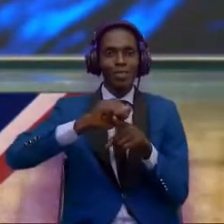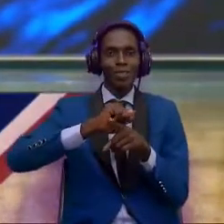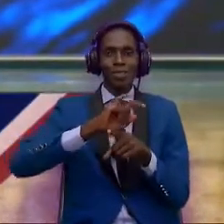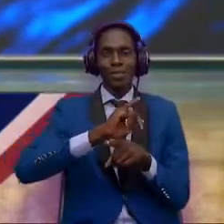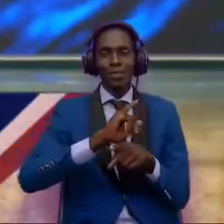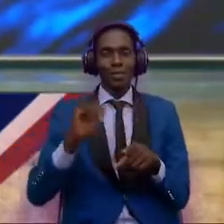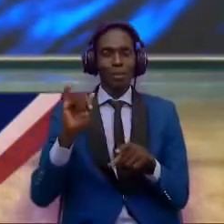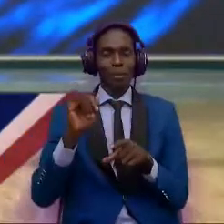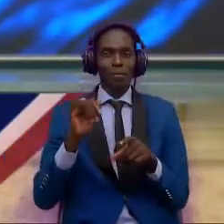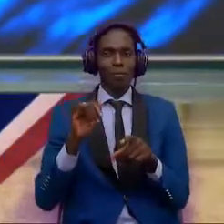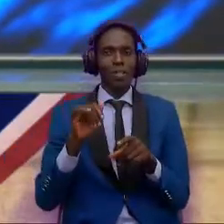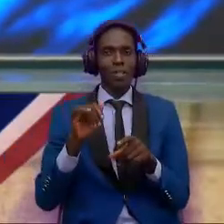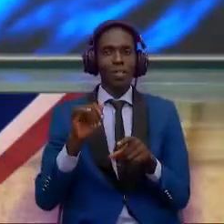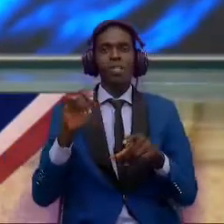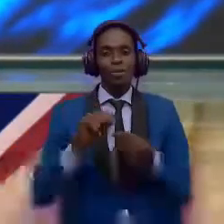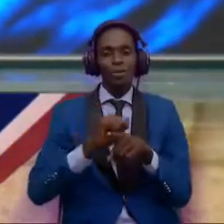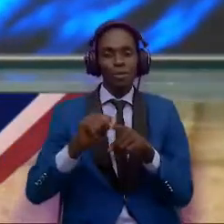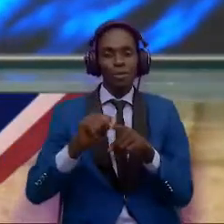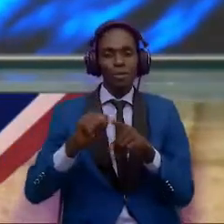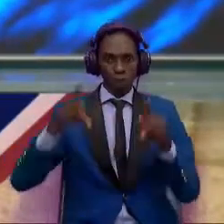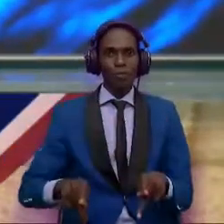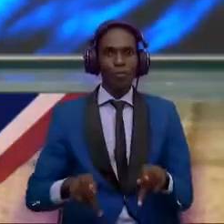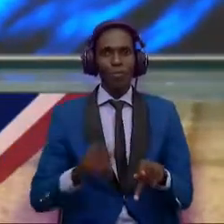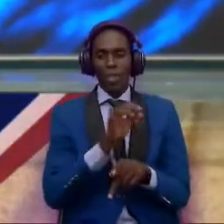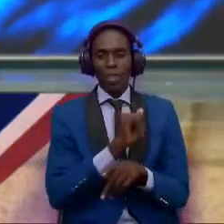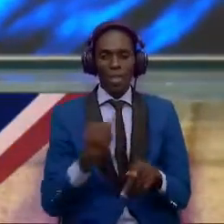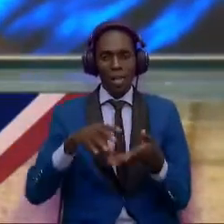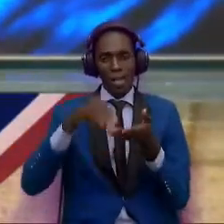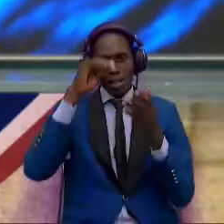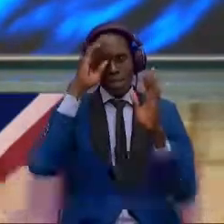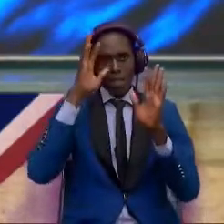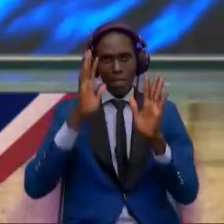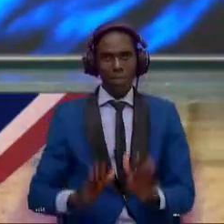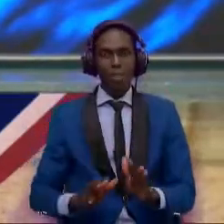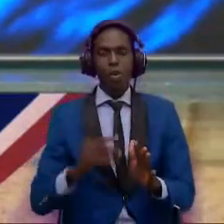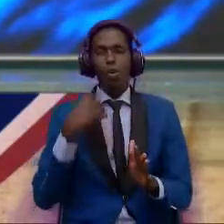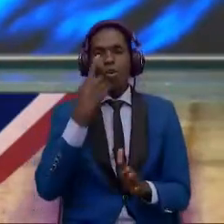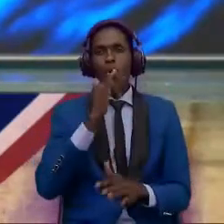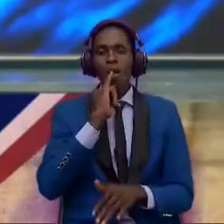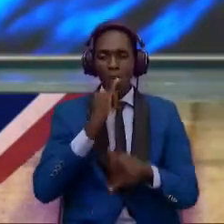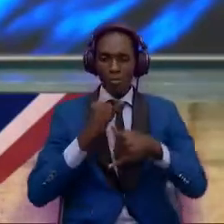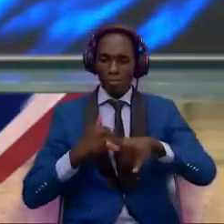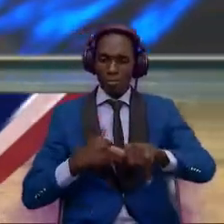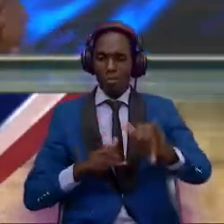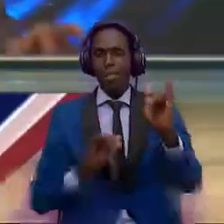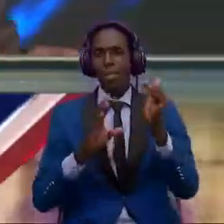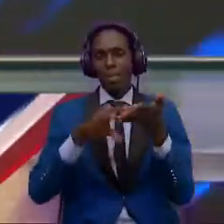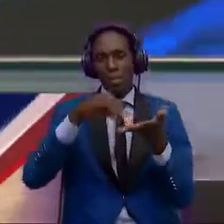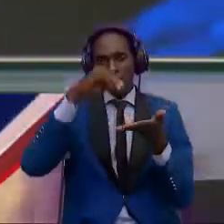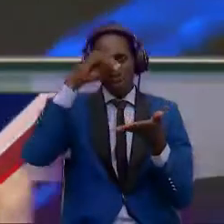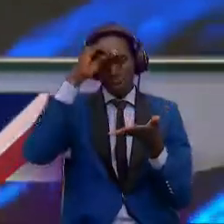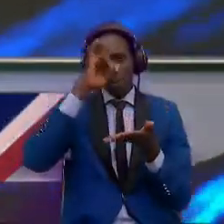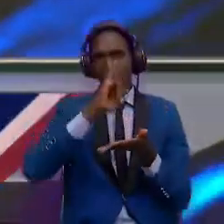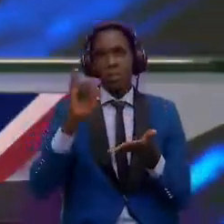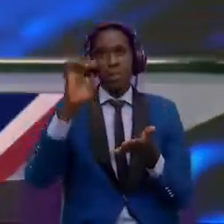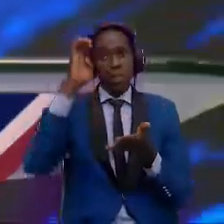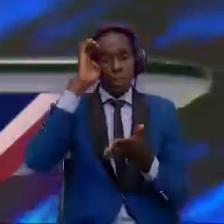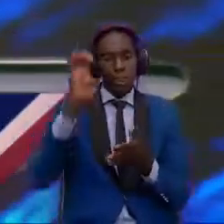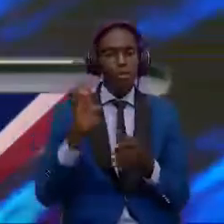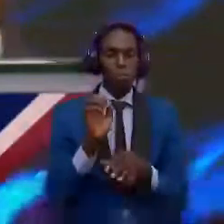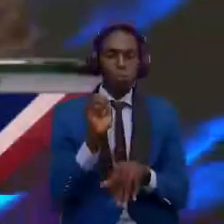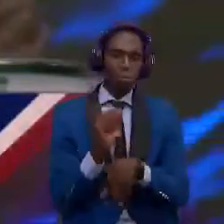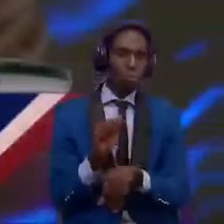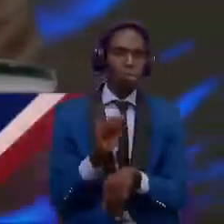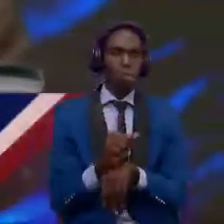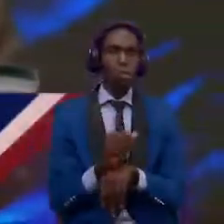somebody, a follower, a disciple, a learner who is still learning, he walketh. He didn't wait for Paul